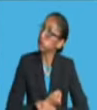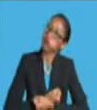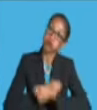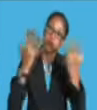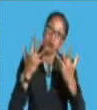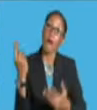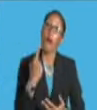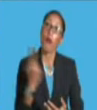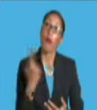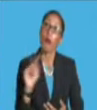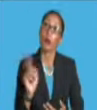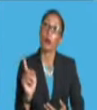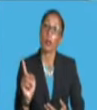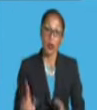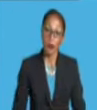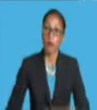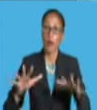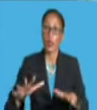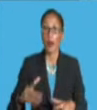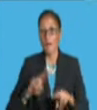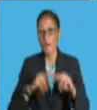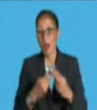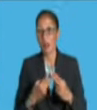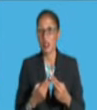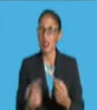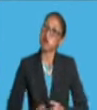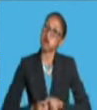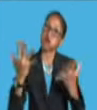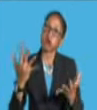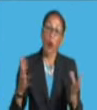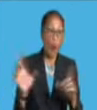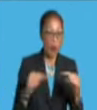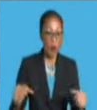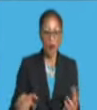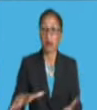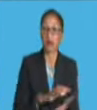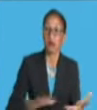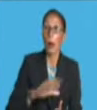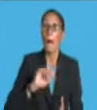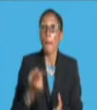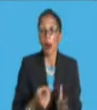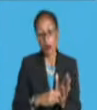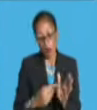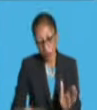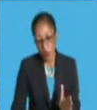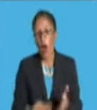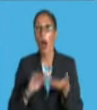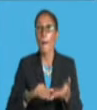during the floods, and families lost everything during cyclones, but still we continue to help build the